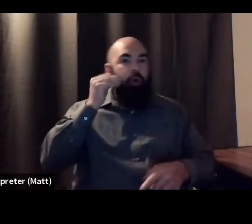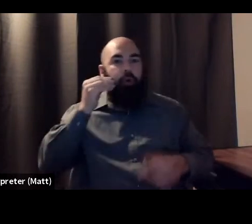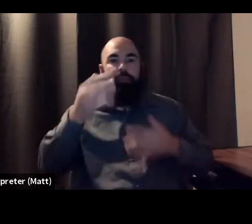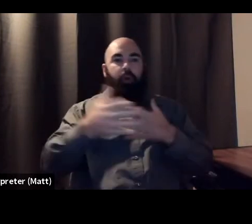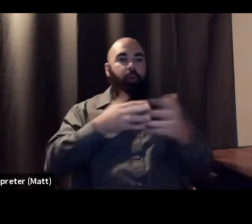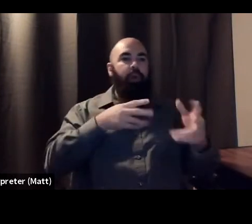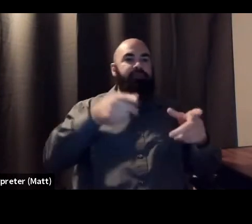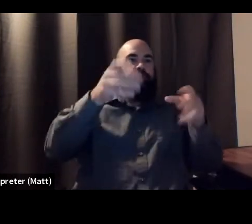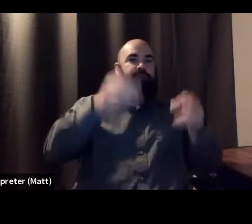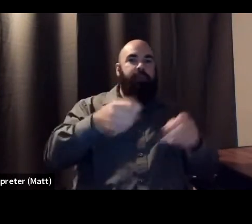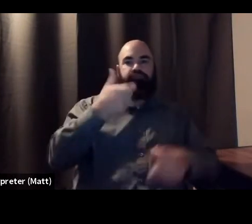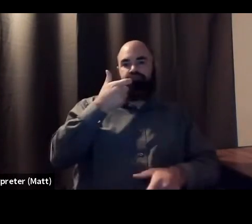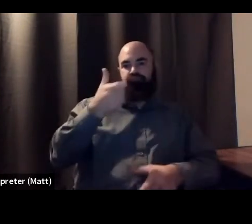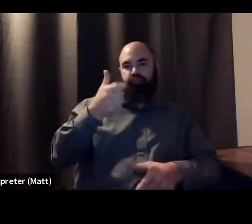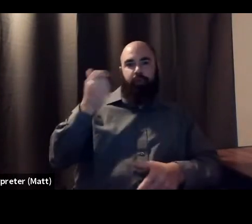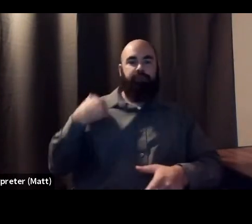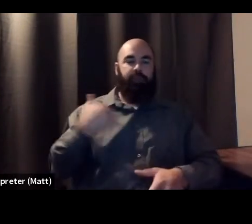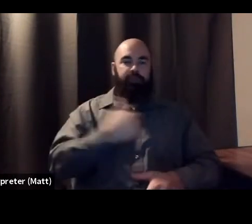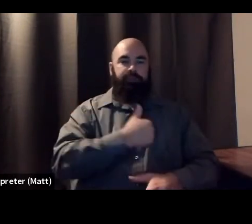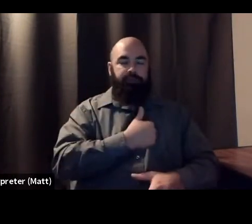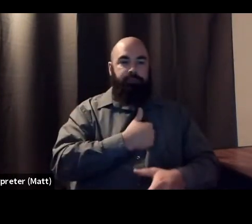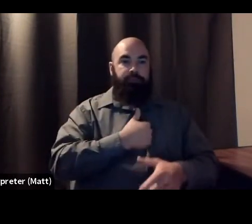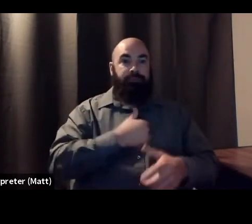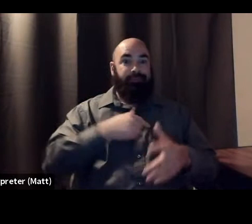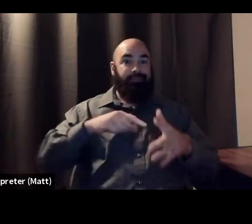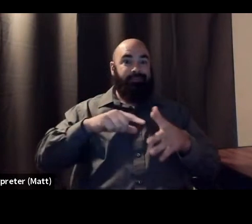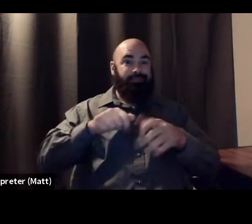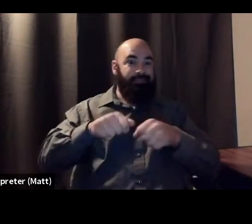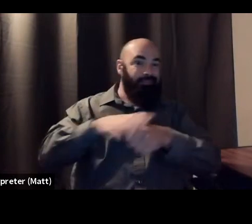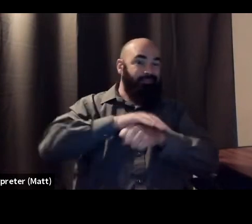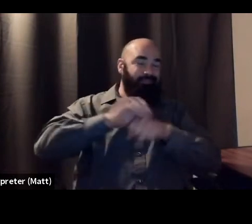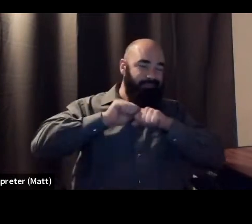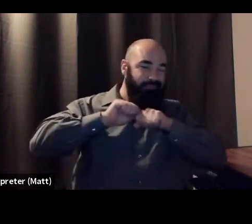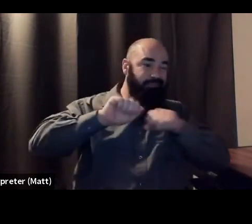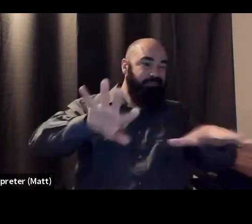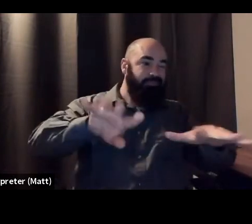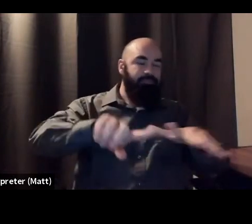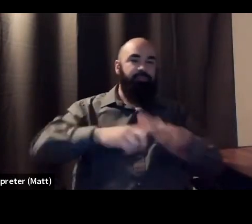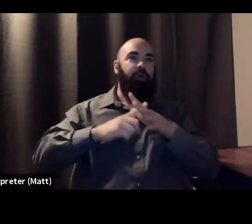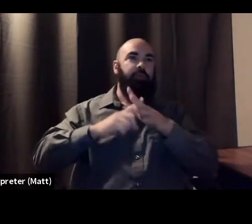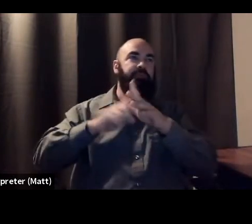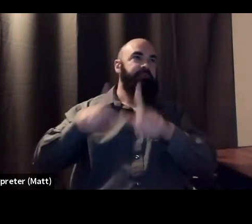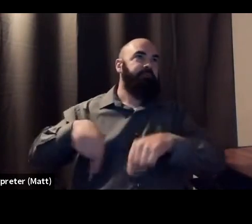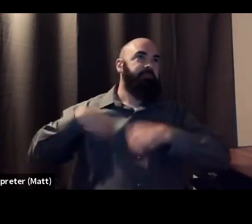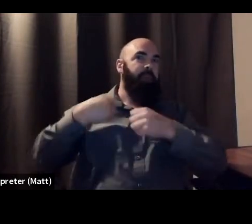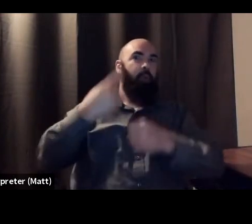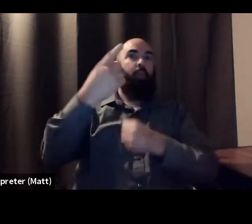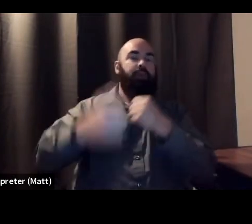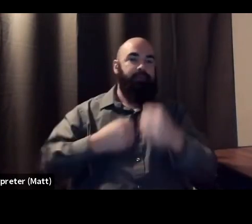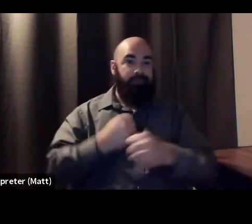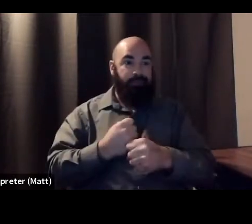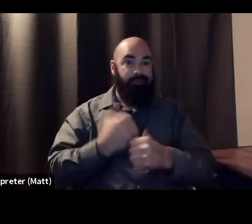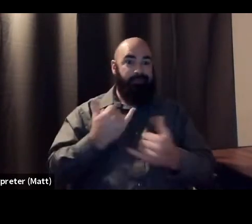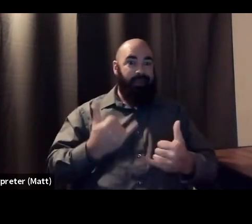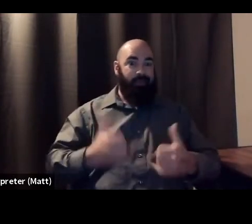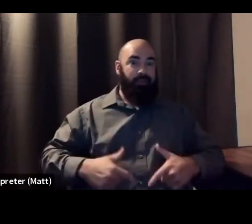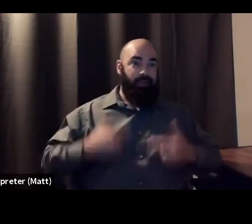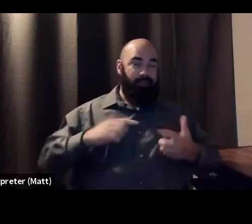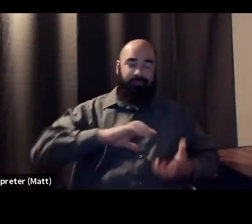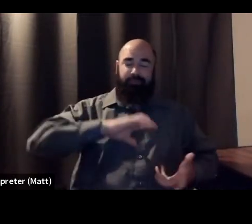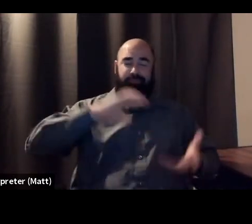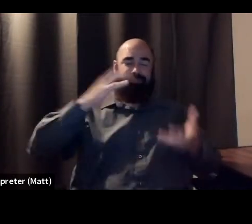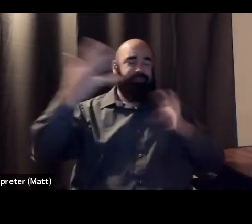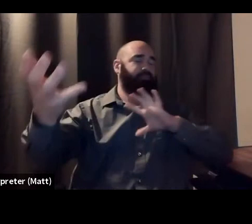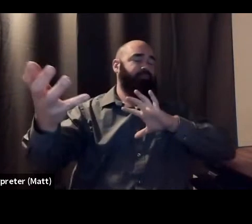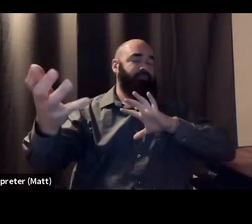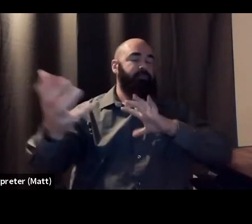been approximately 1 year since the onset of the pandemic, which has dramatically reshaped our daily lives. Tonight will be an